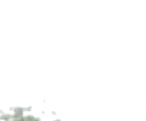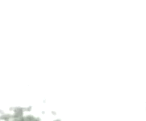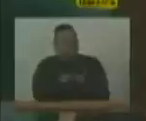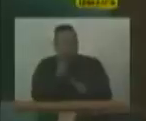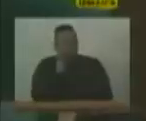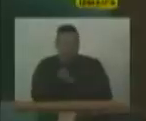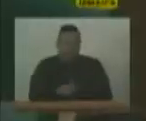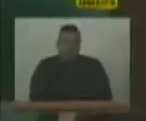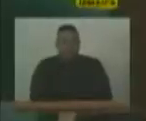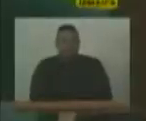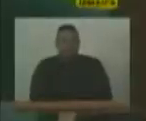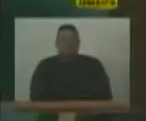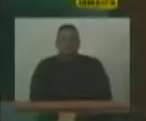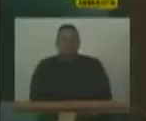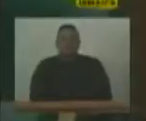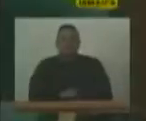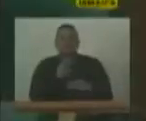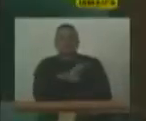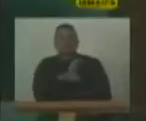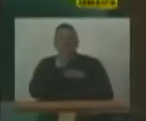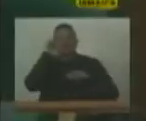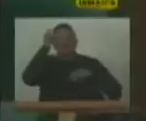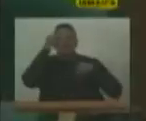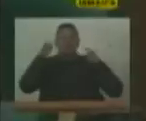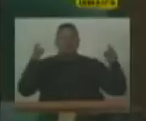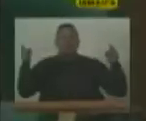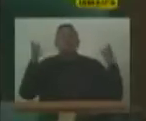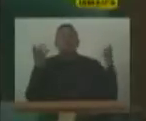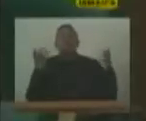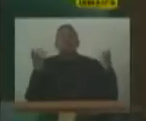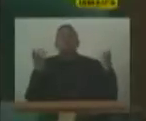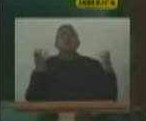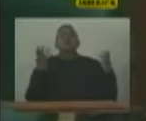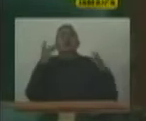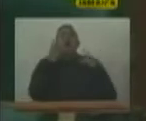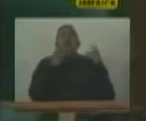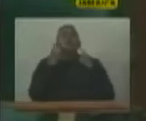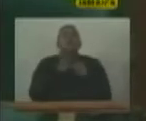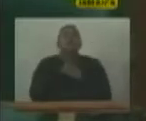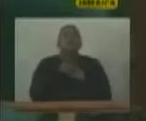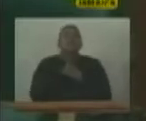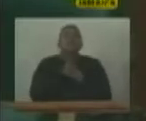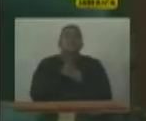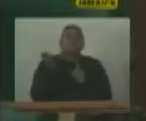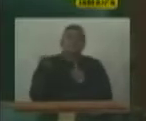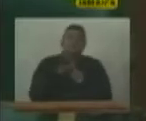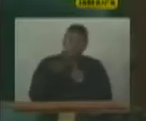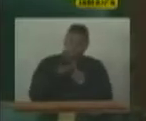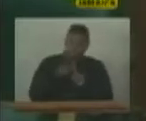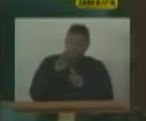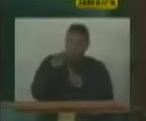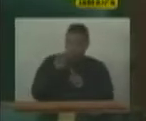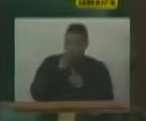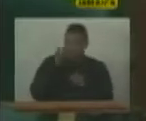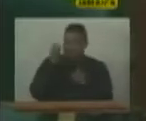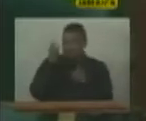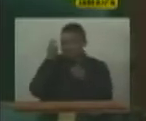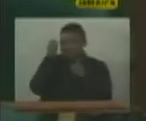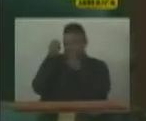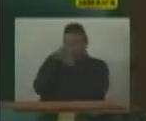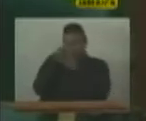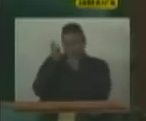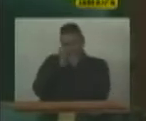plant open. The ministry and the government has therefore considered to lobby the U.S. to effect changes to the sanctions